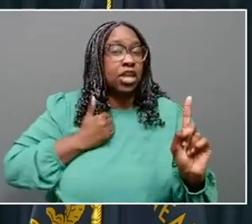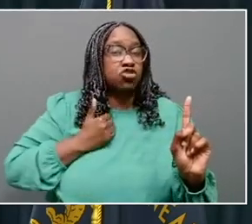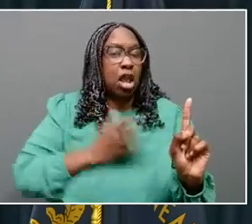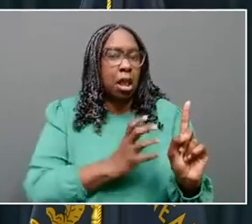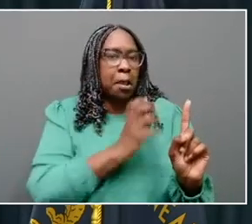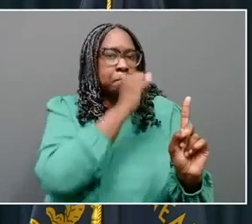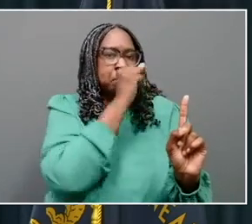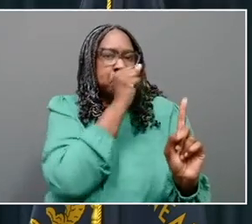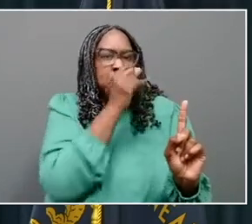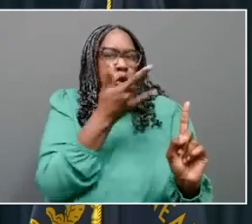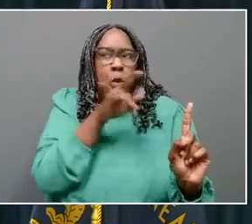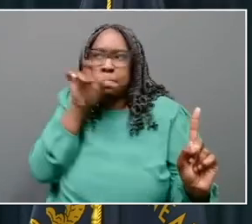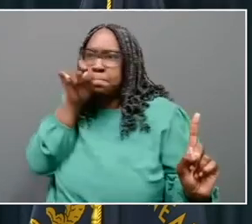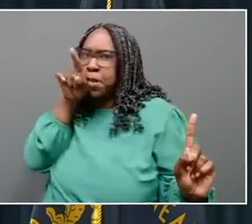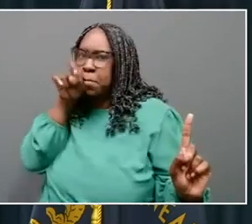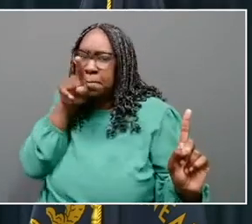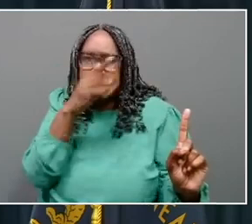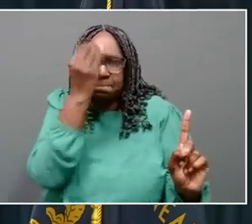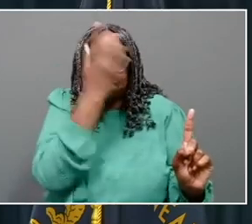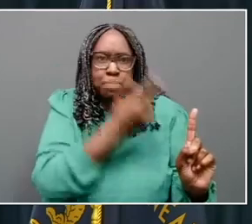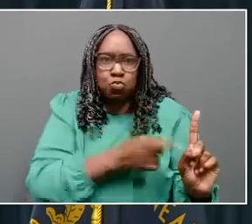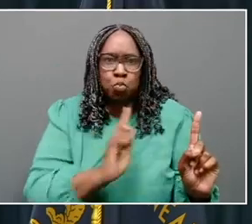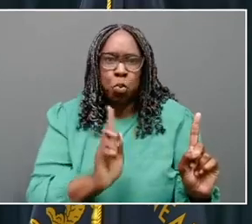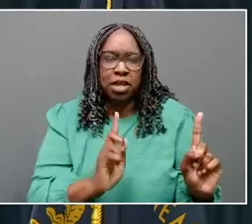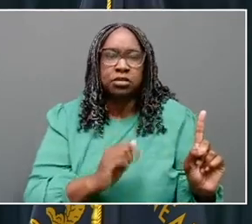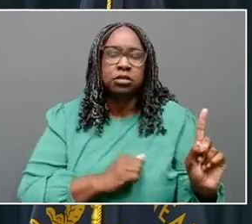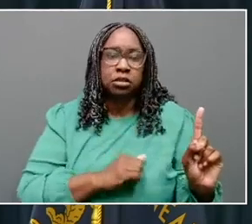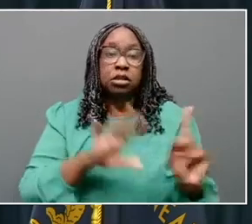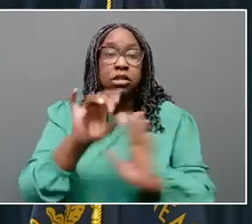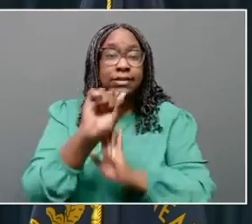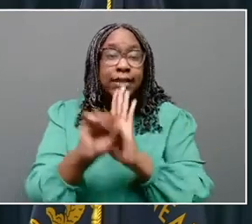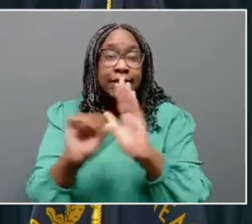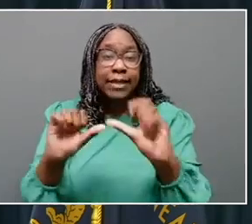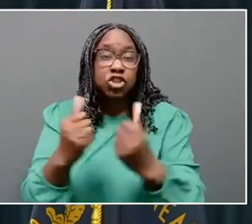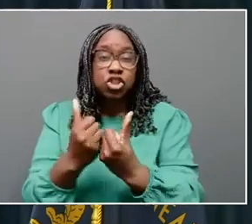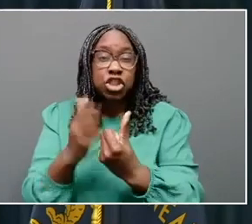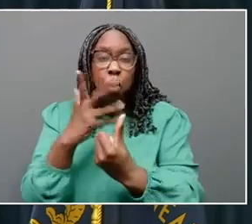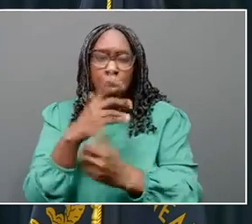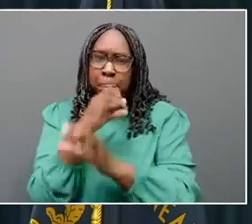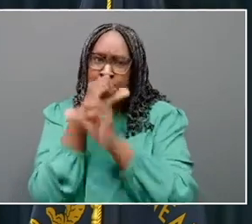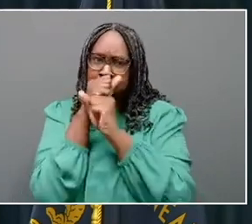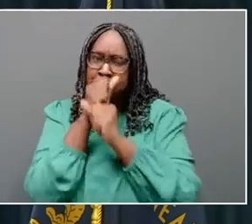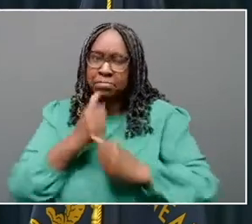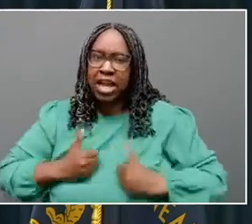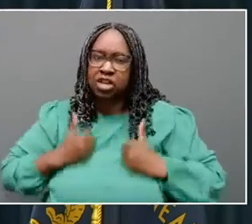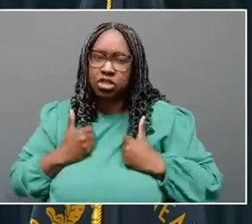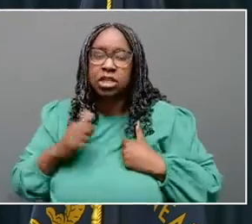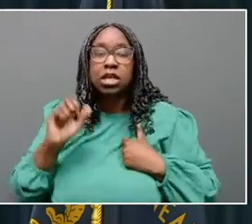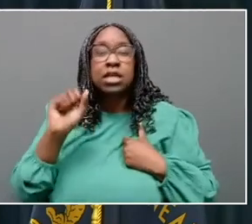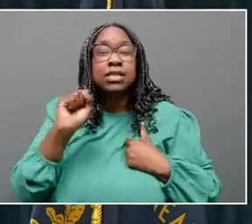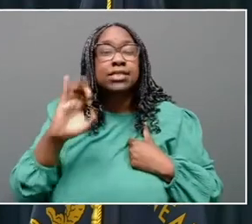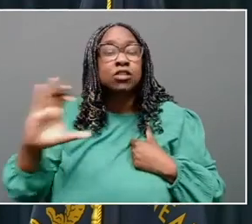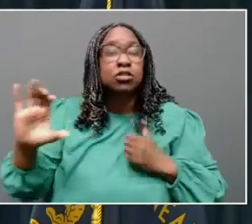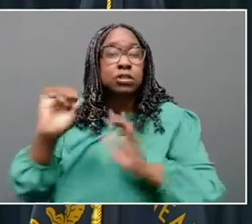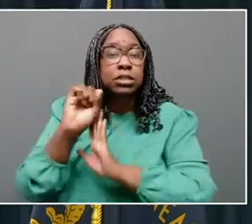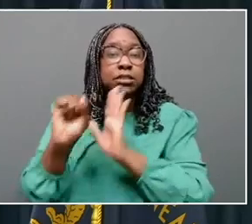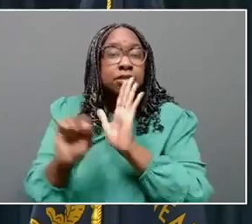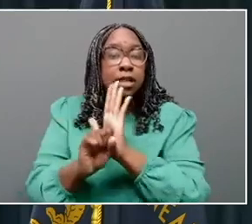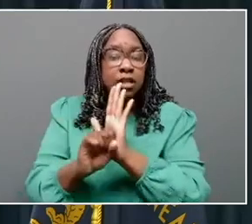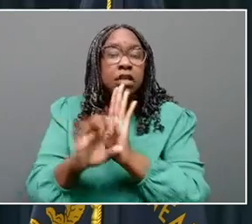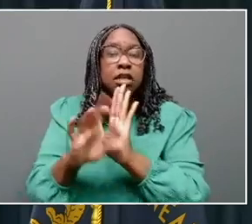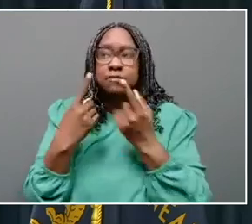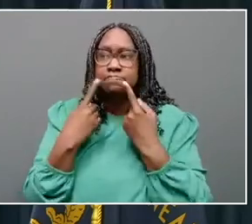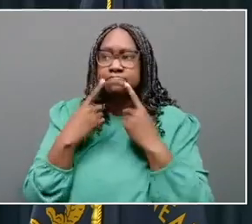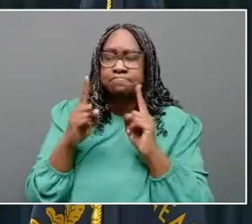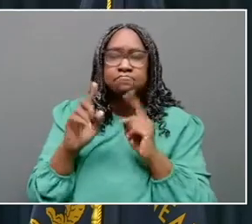also requires state agencies to protect the designated address. The Secretary of State has issued emergency regulations to implement the law, and